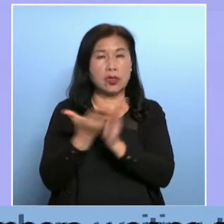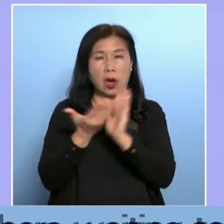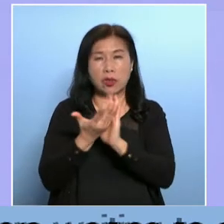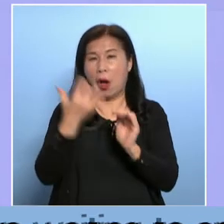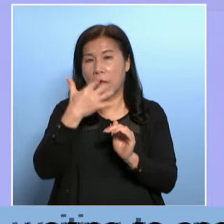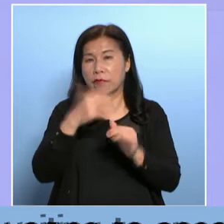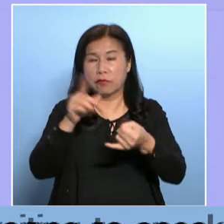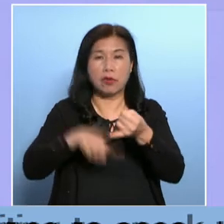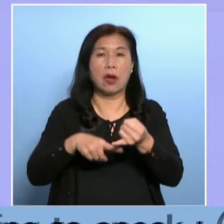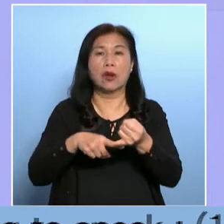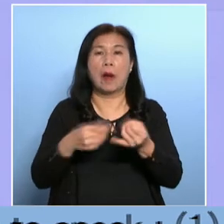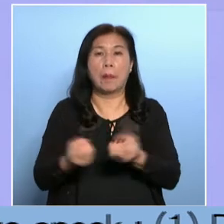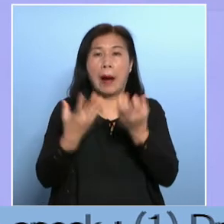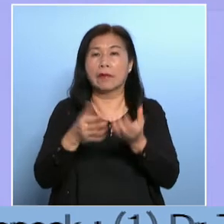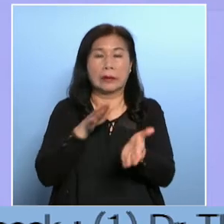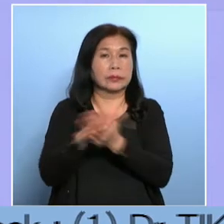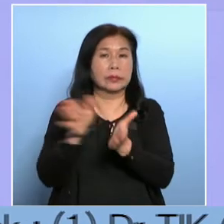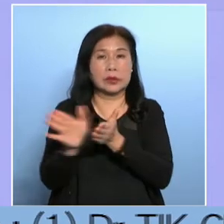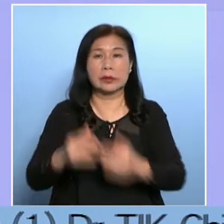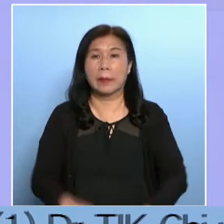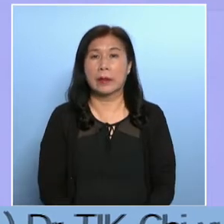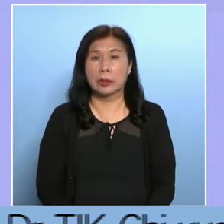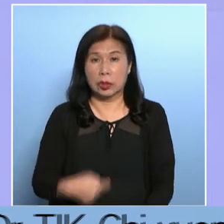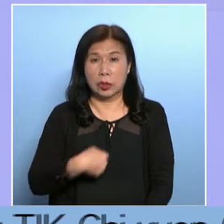unified to overcome this crisis.